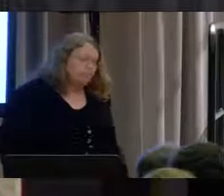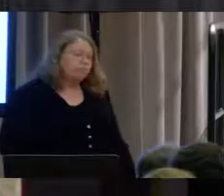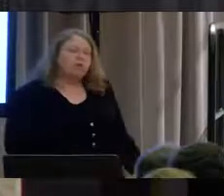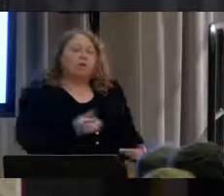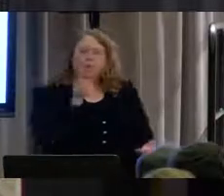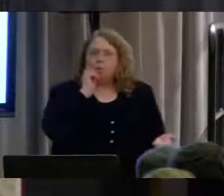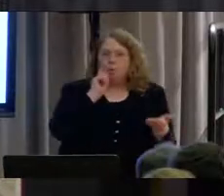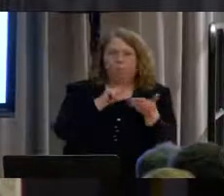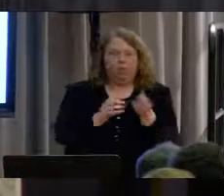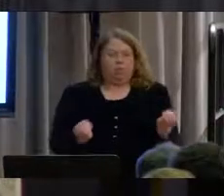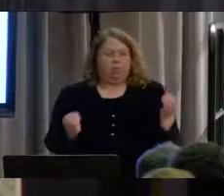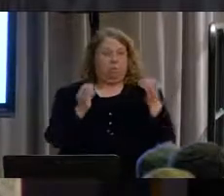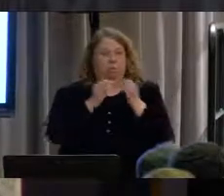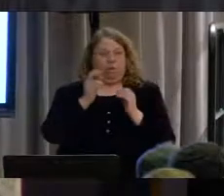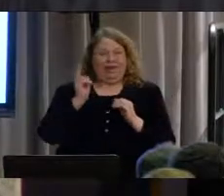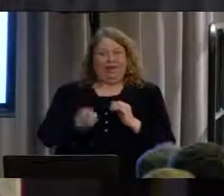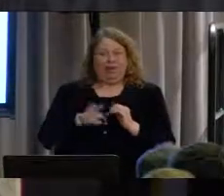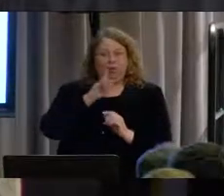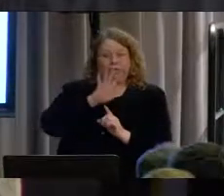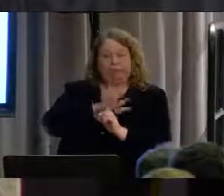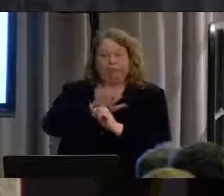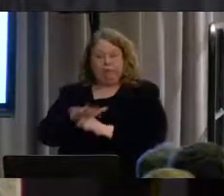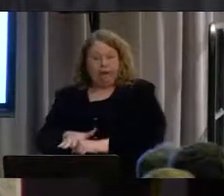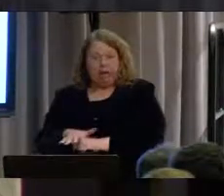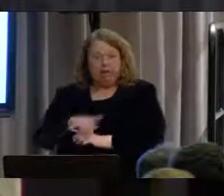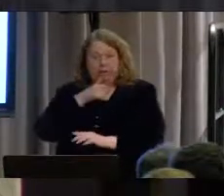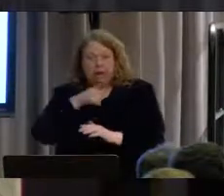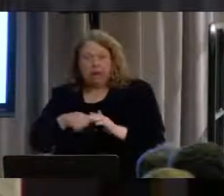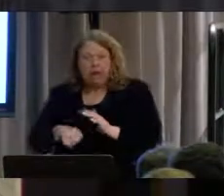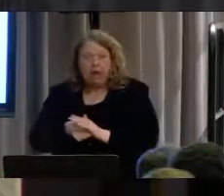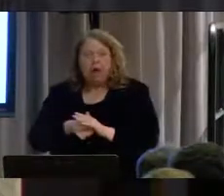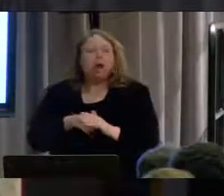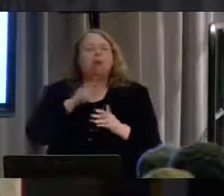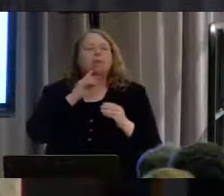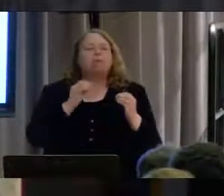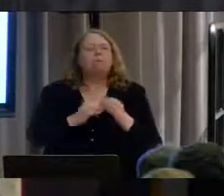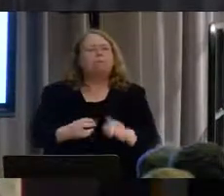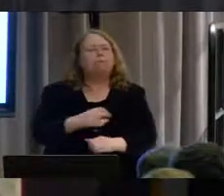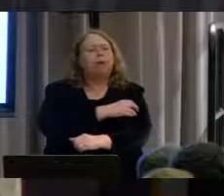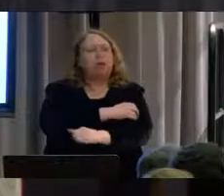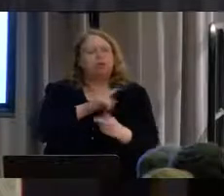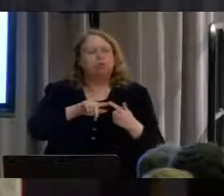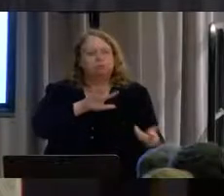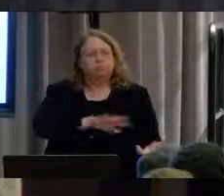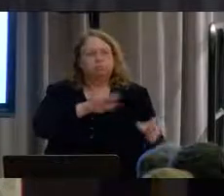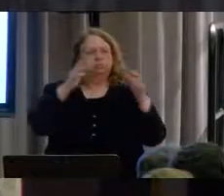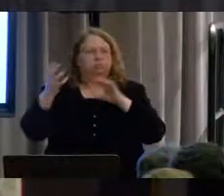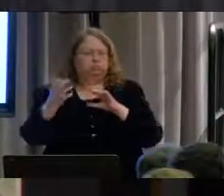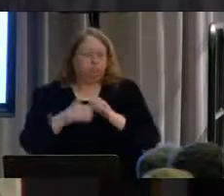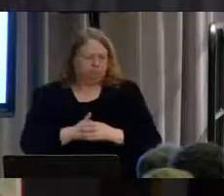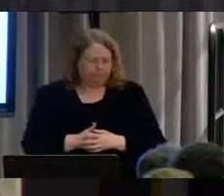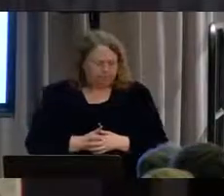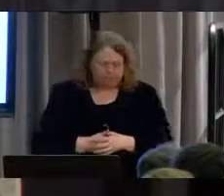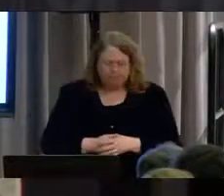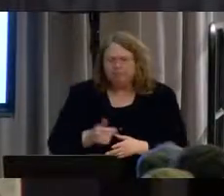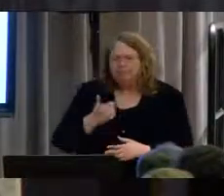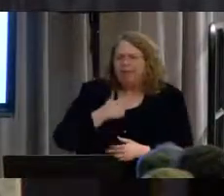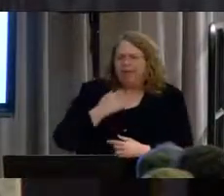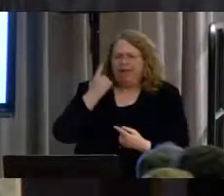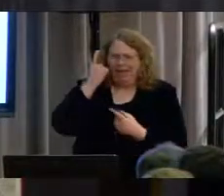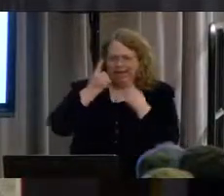greater power it has to disrupt when it is shocked into action. I think